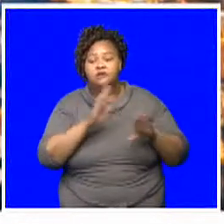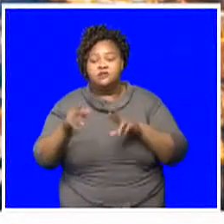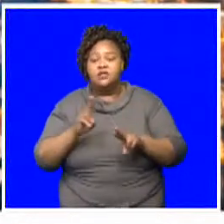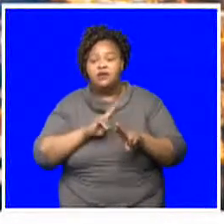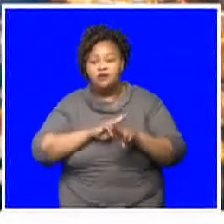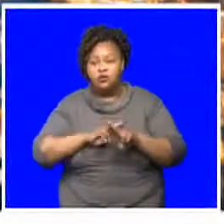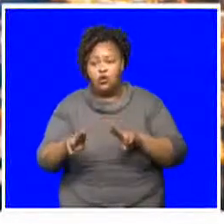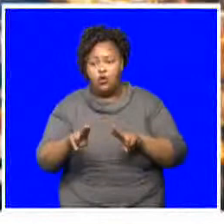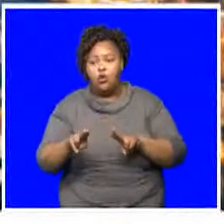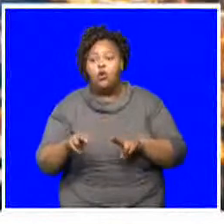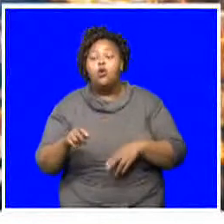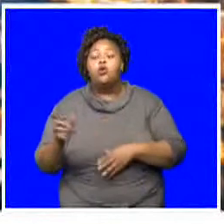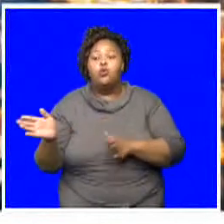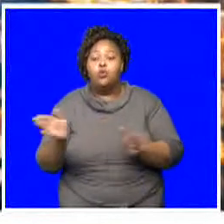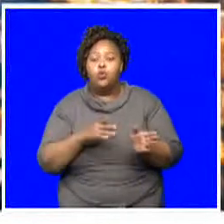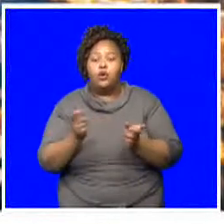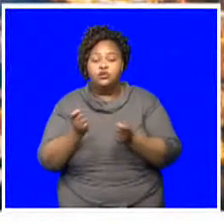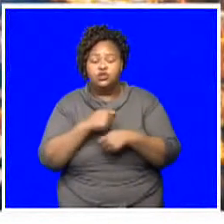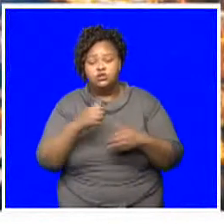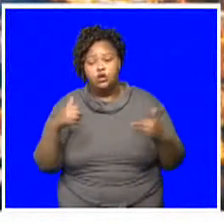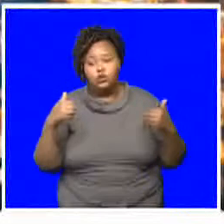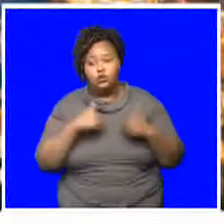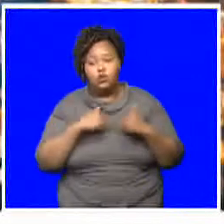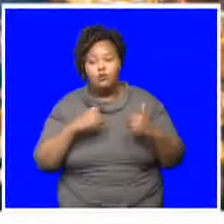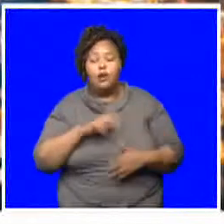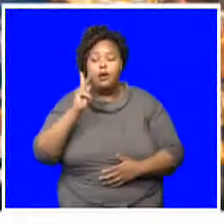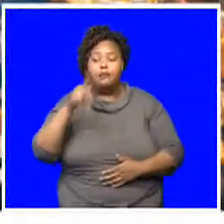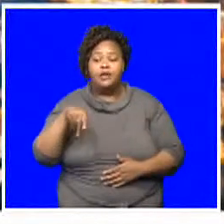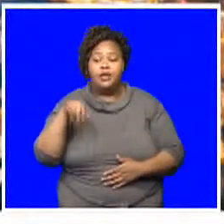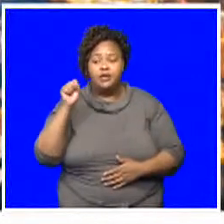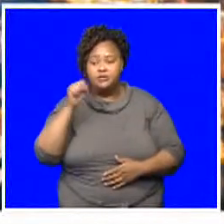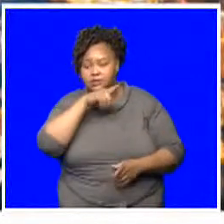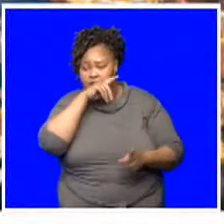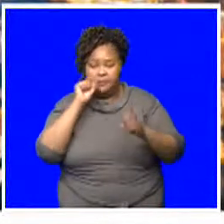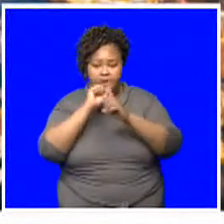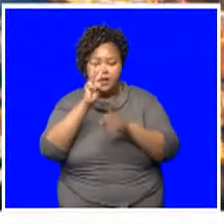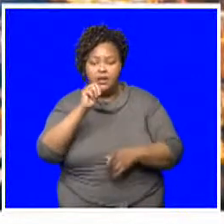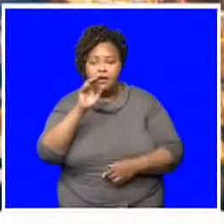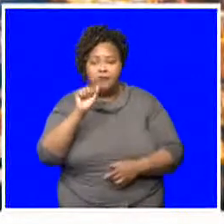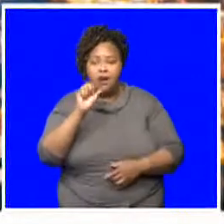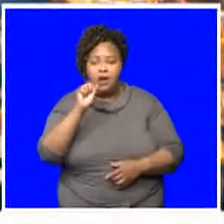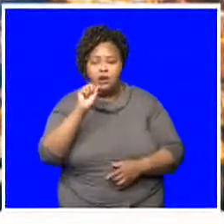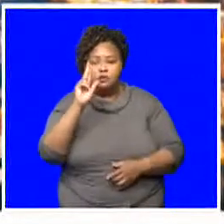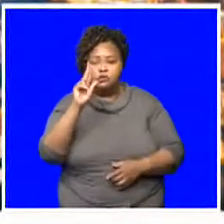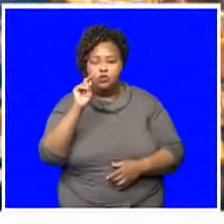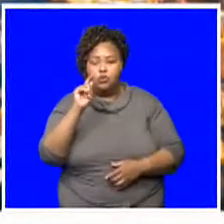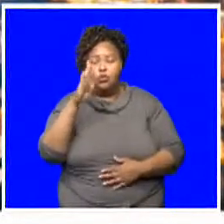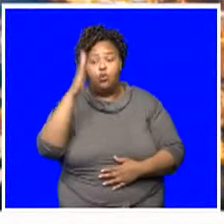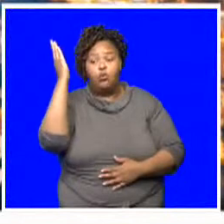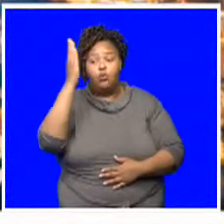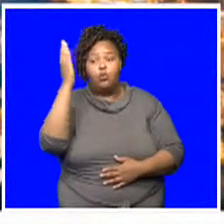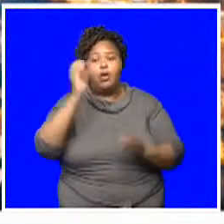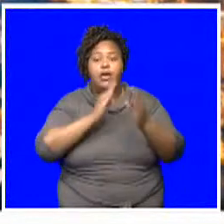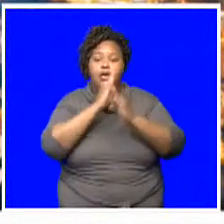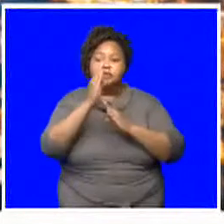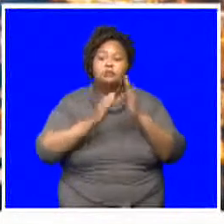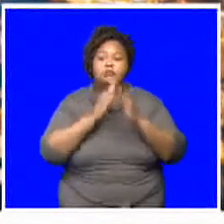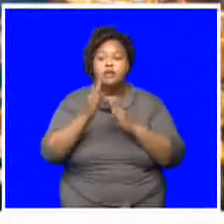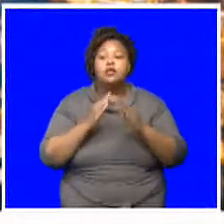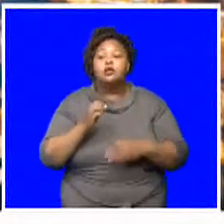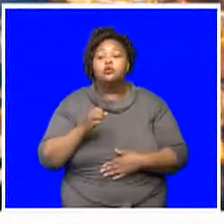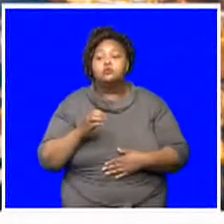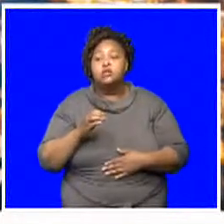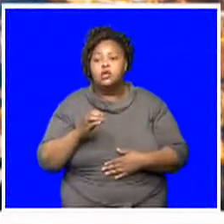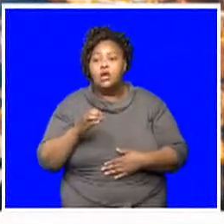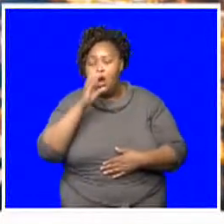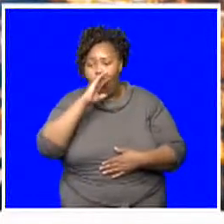to the conditions brought by the climate change. This was said by the Principal Secretary Bongani Masuku whilst explaining progress of the water